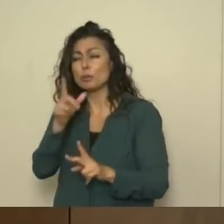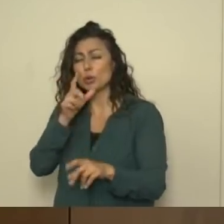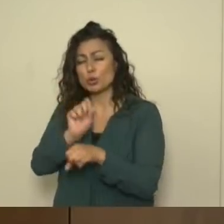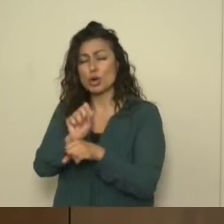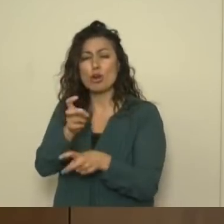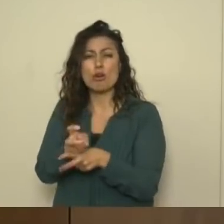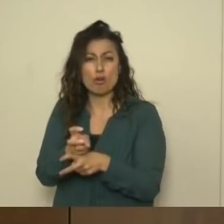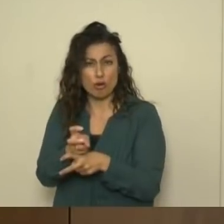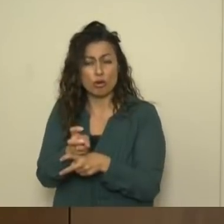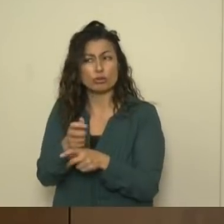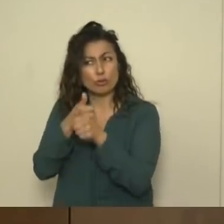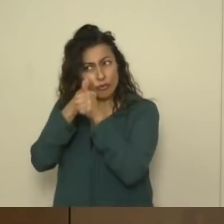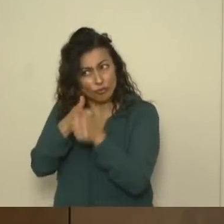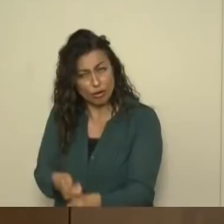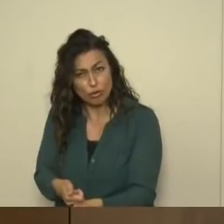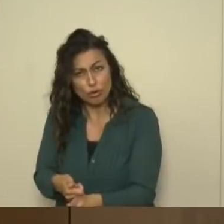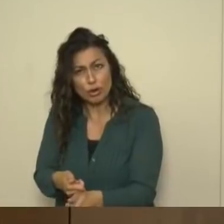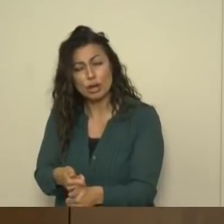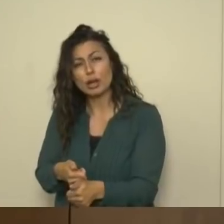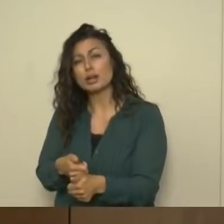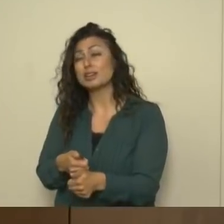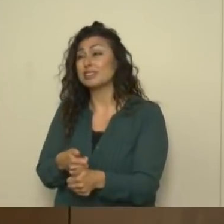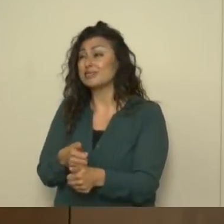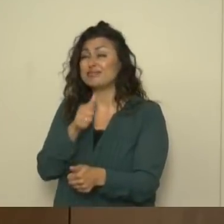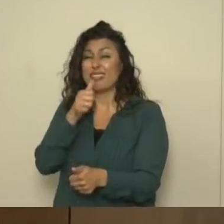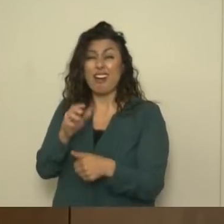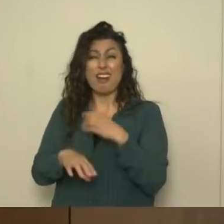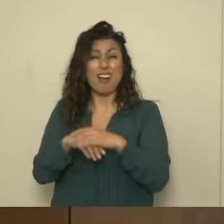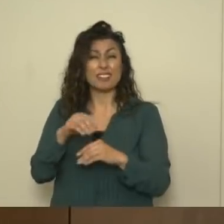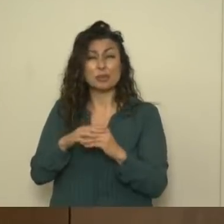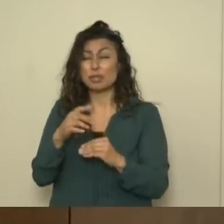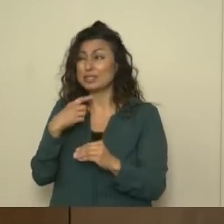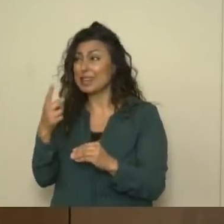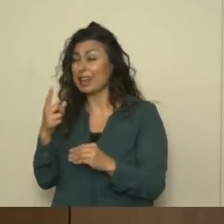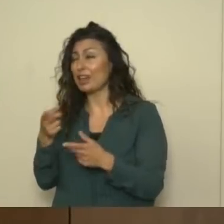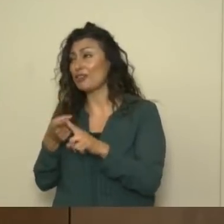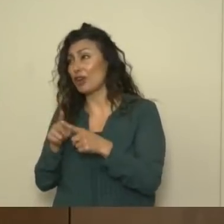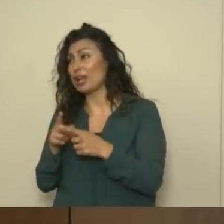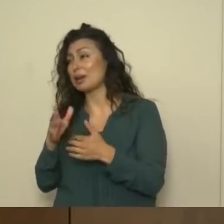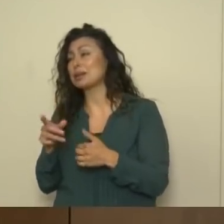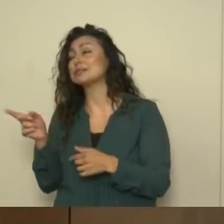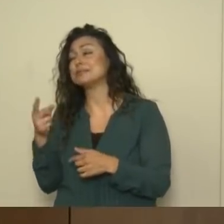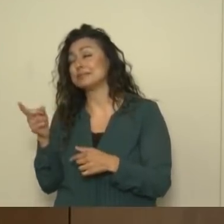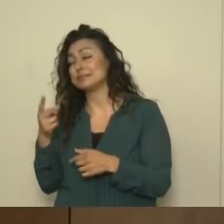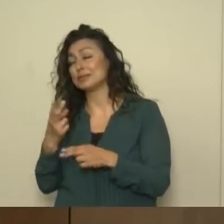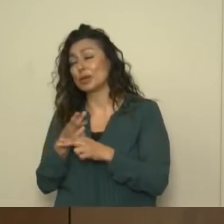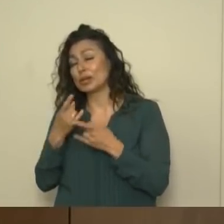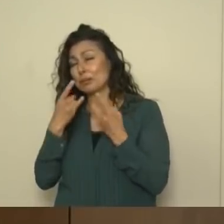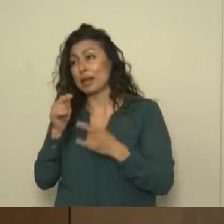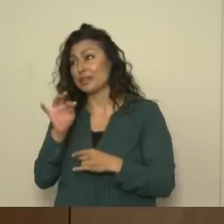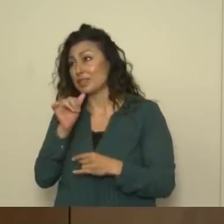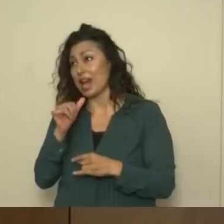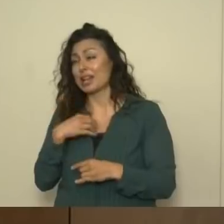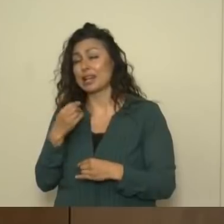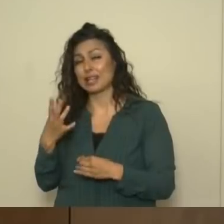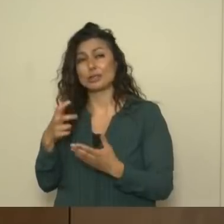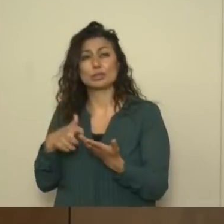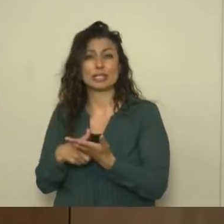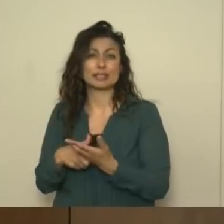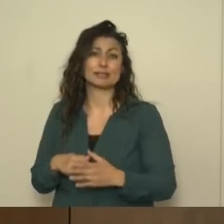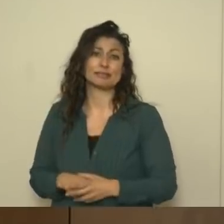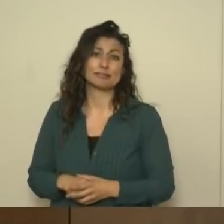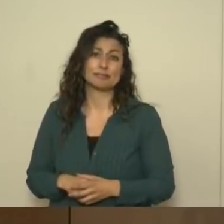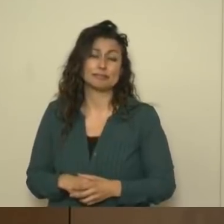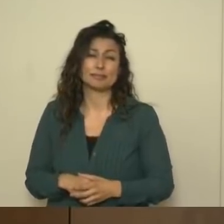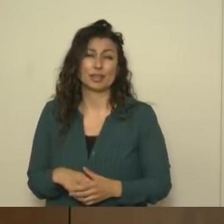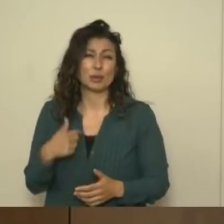to do it. It's uncomfortable telling your friend or neighbor that they have to wear a mask, and if they don't, you're going to give them a citation.